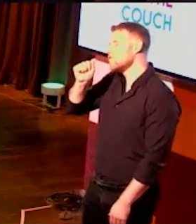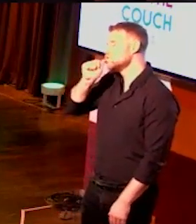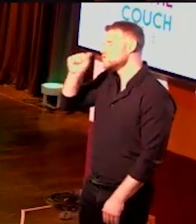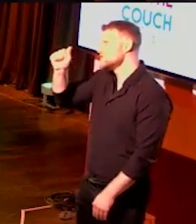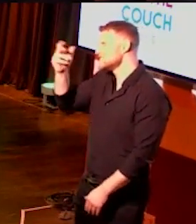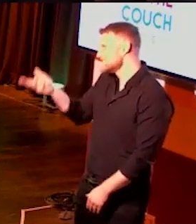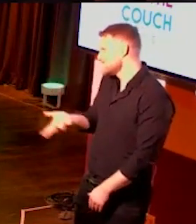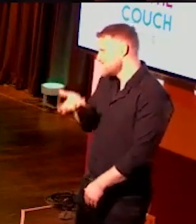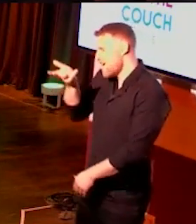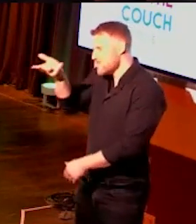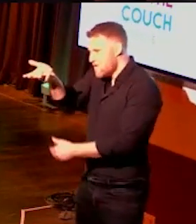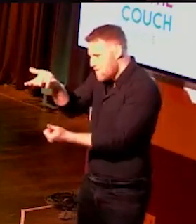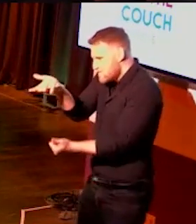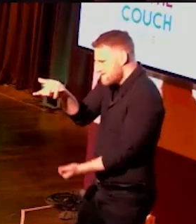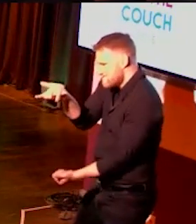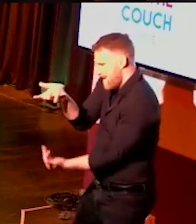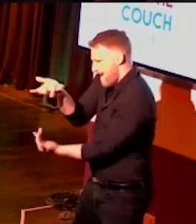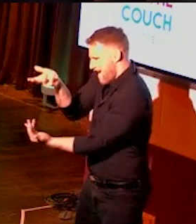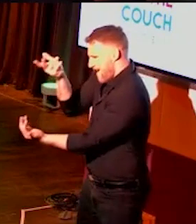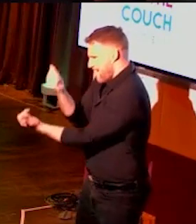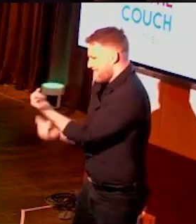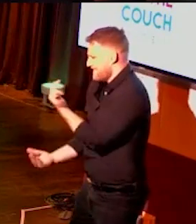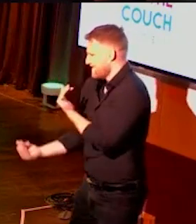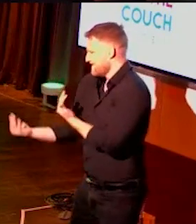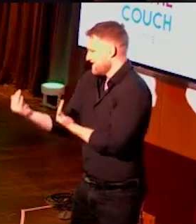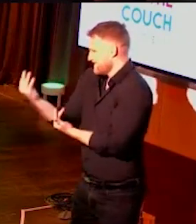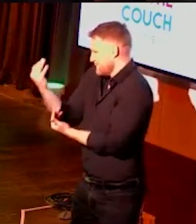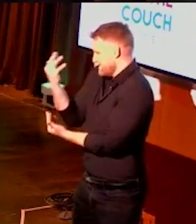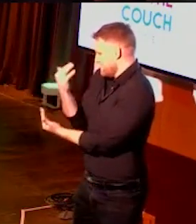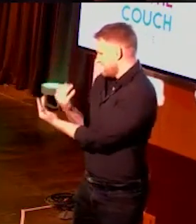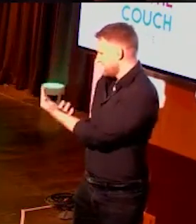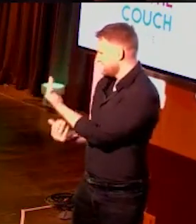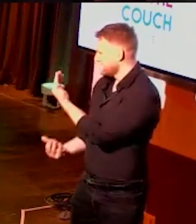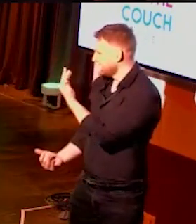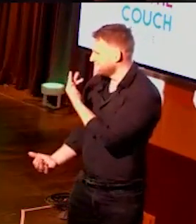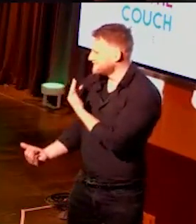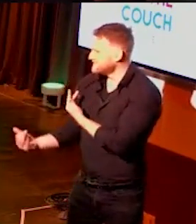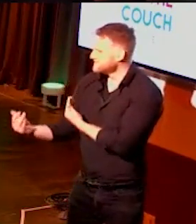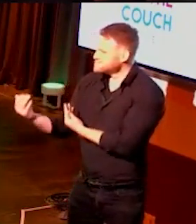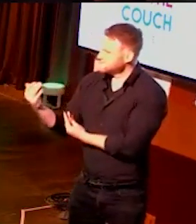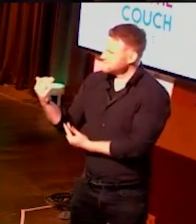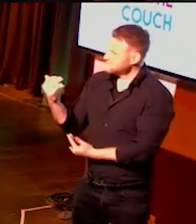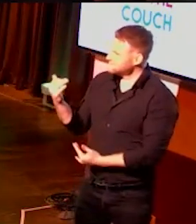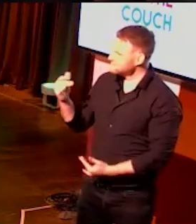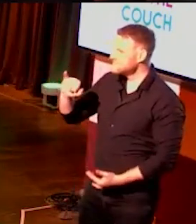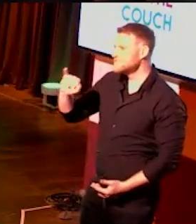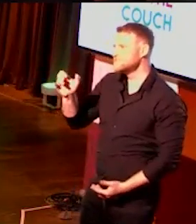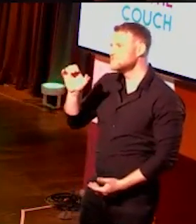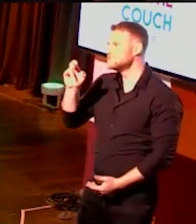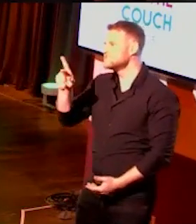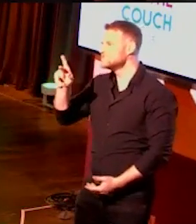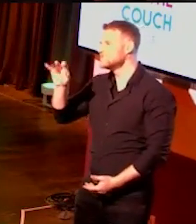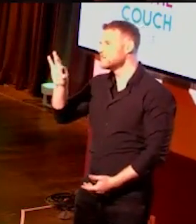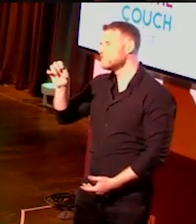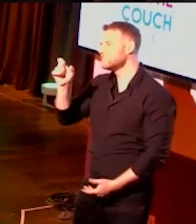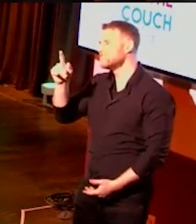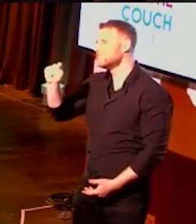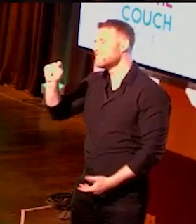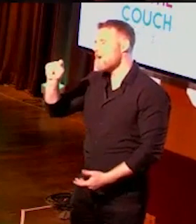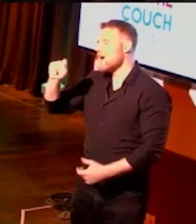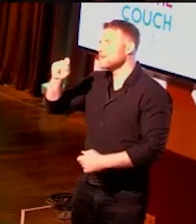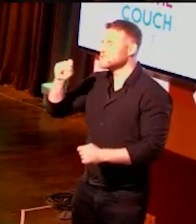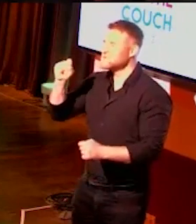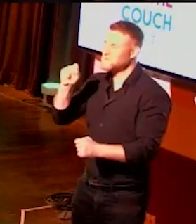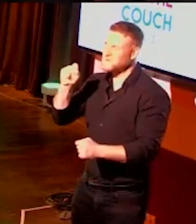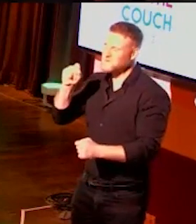Chestnuts roasting on an open fire, Jack Frost nipping